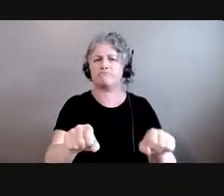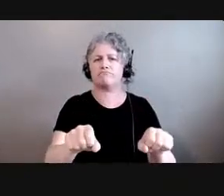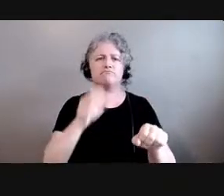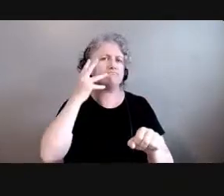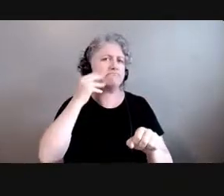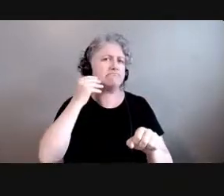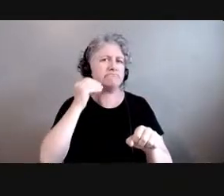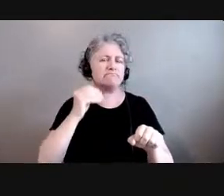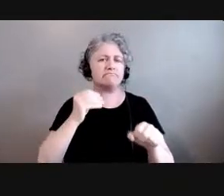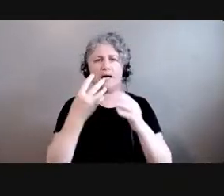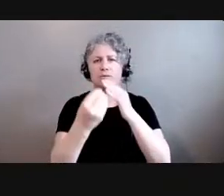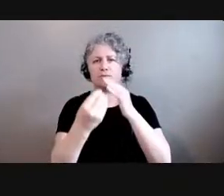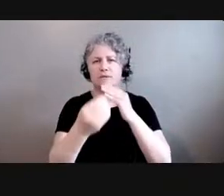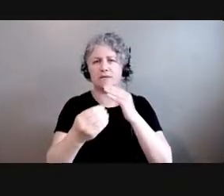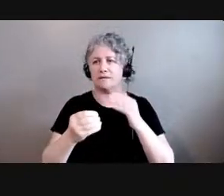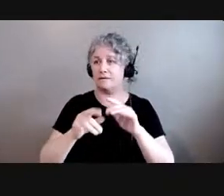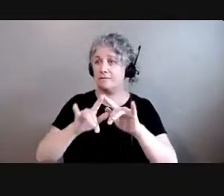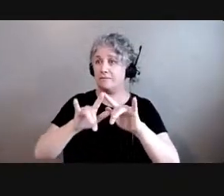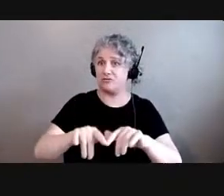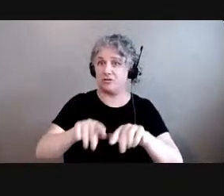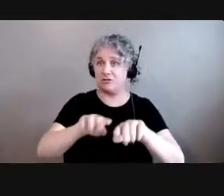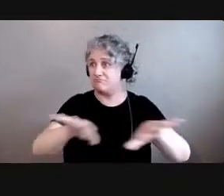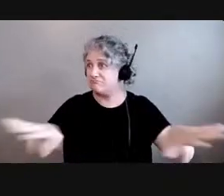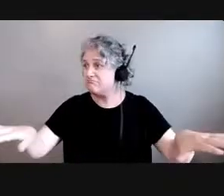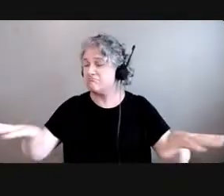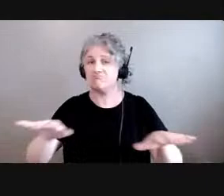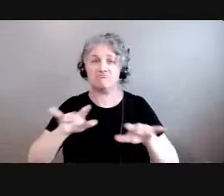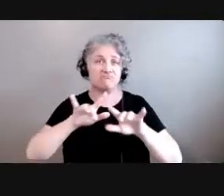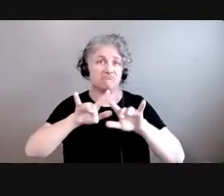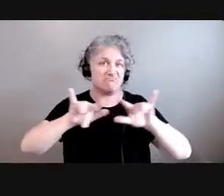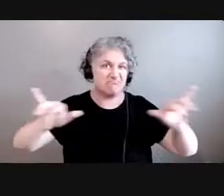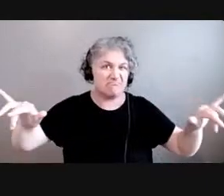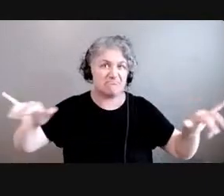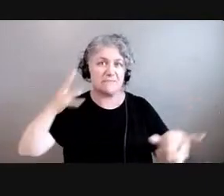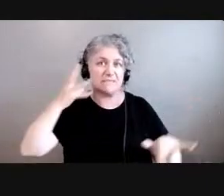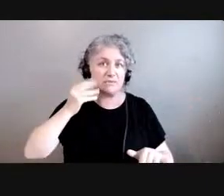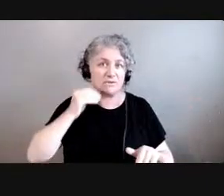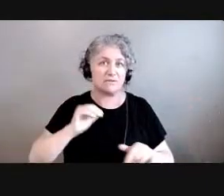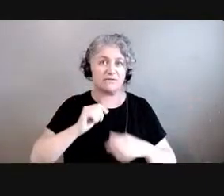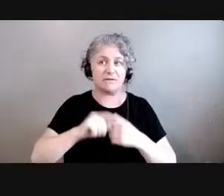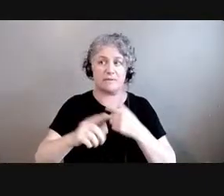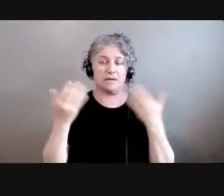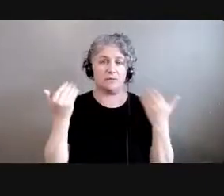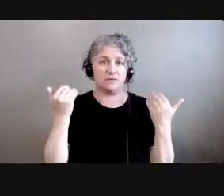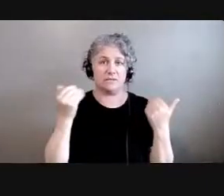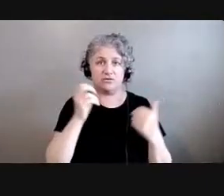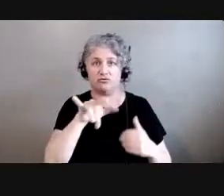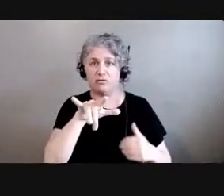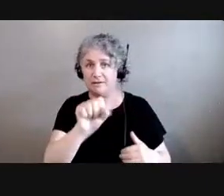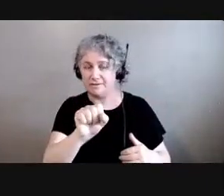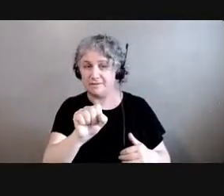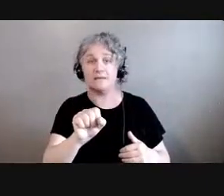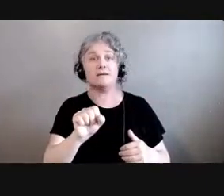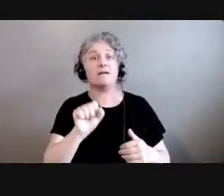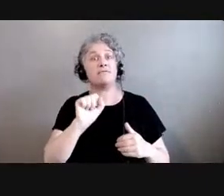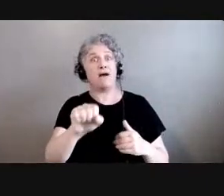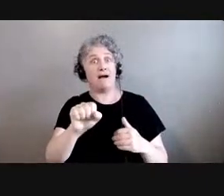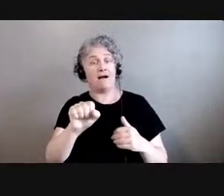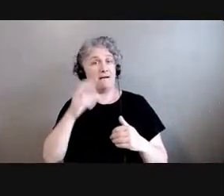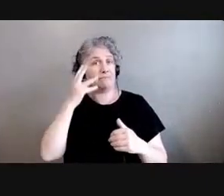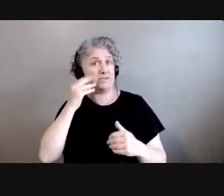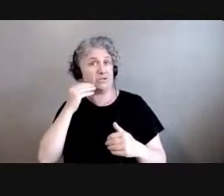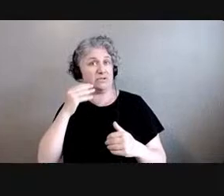on diverse lived experiences out on trails. Once captured, unique insight about trails is shared on the Access